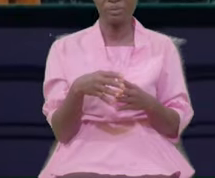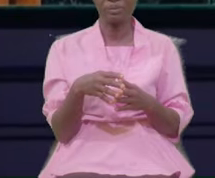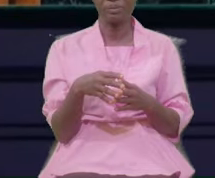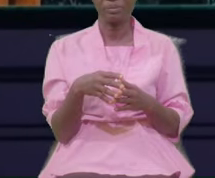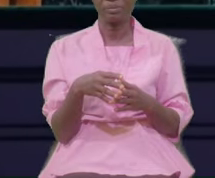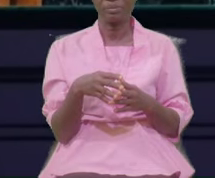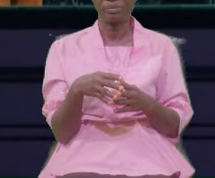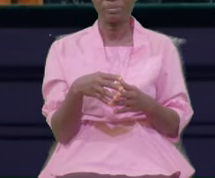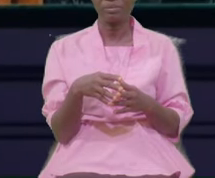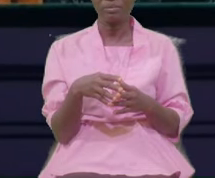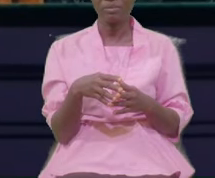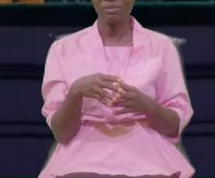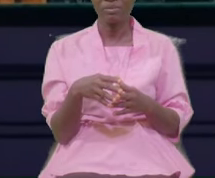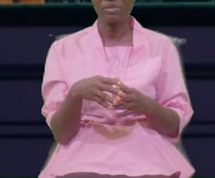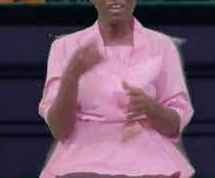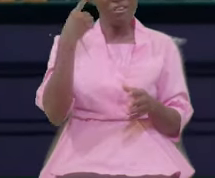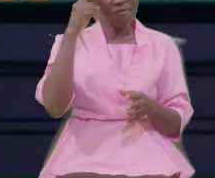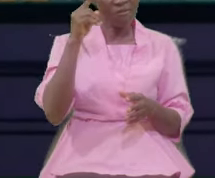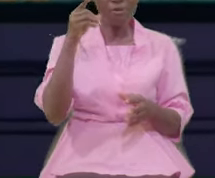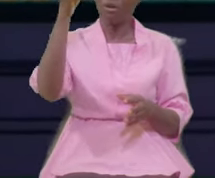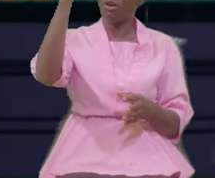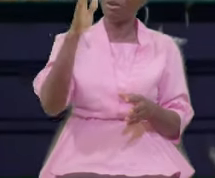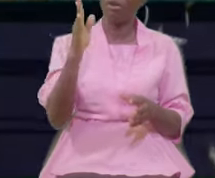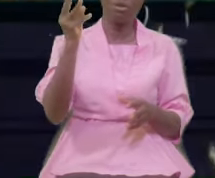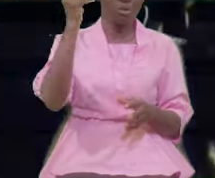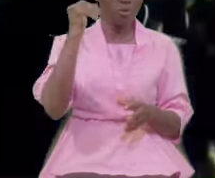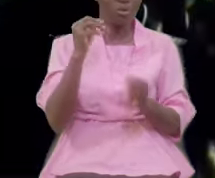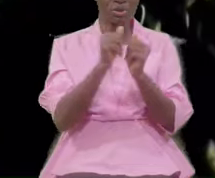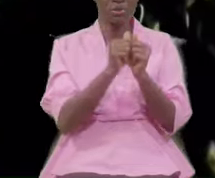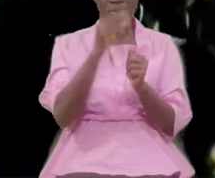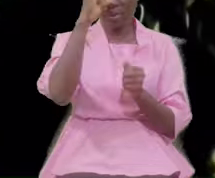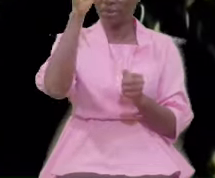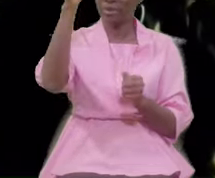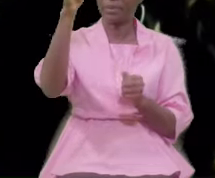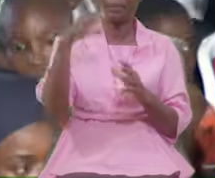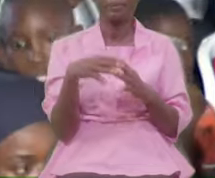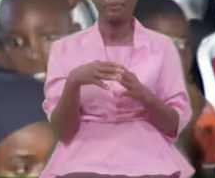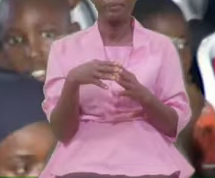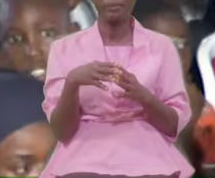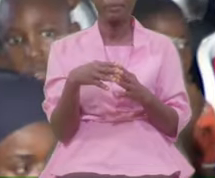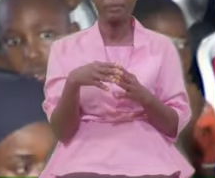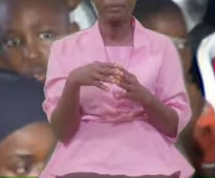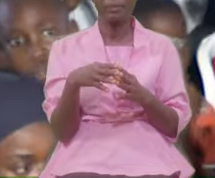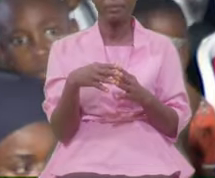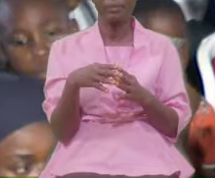good god was with him ang Diyos